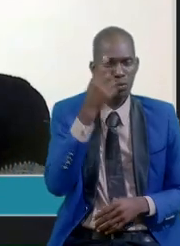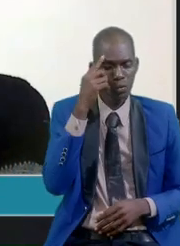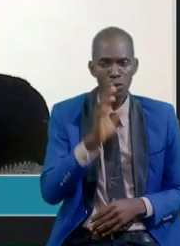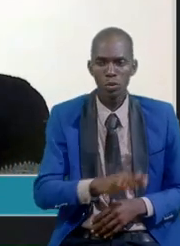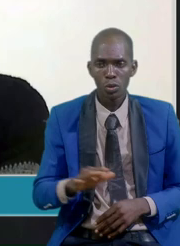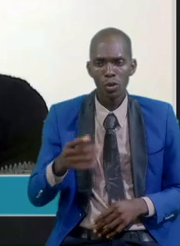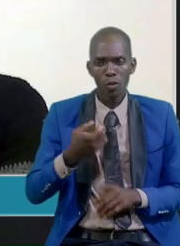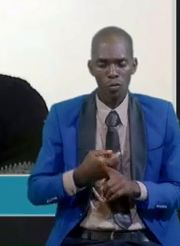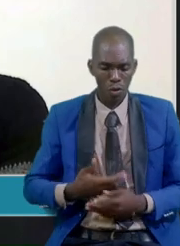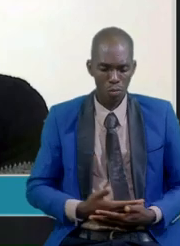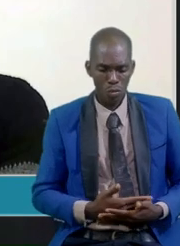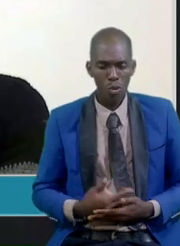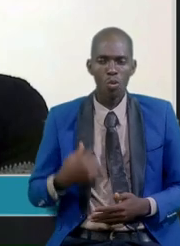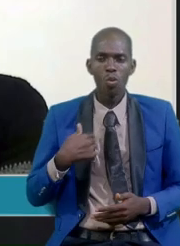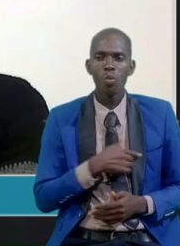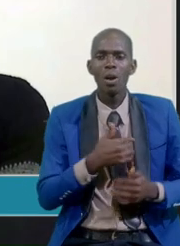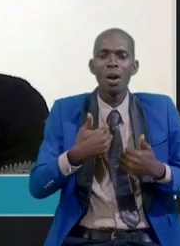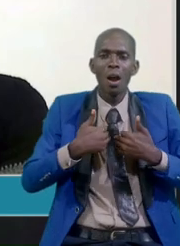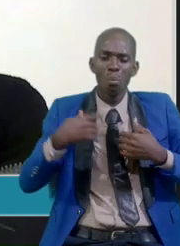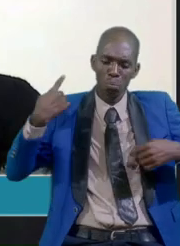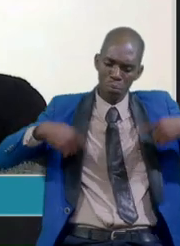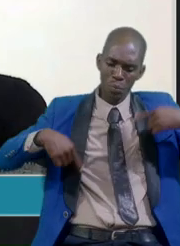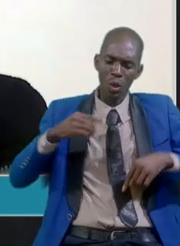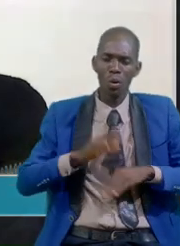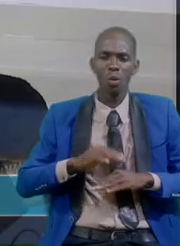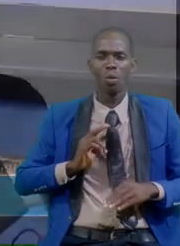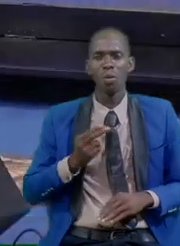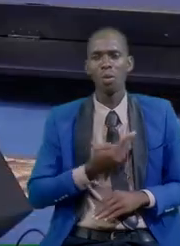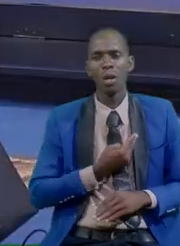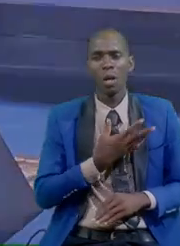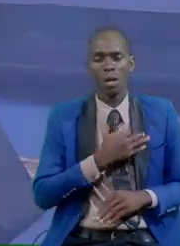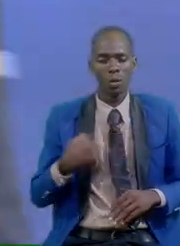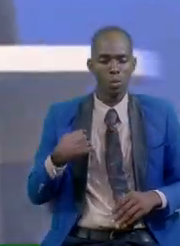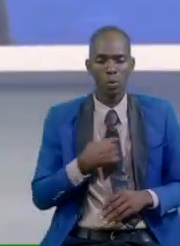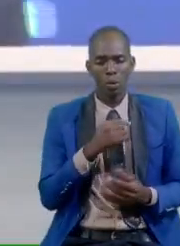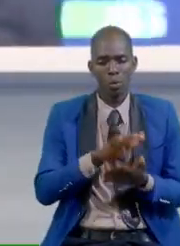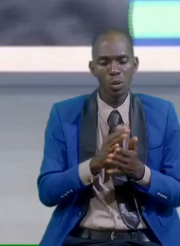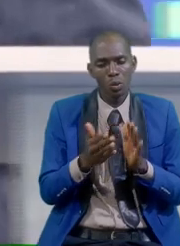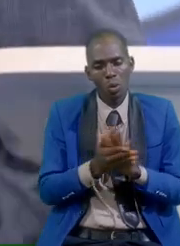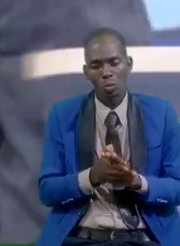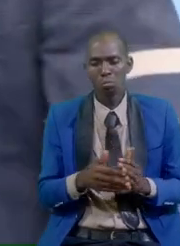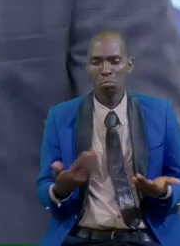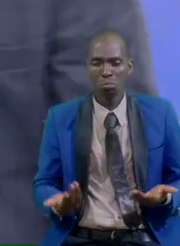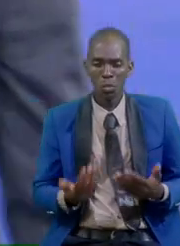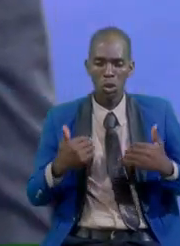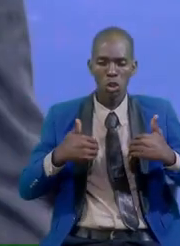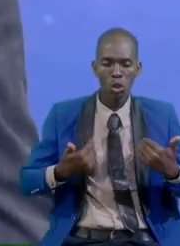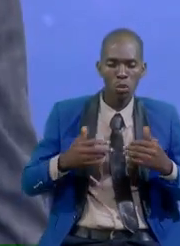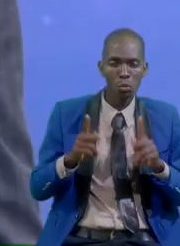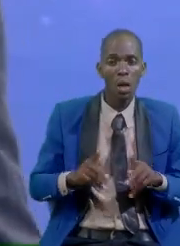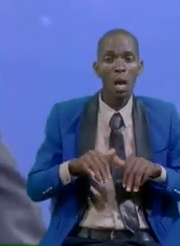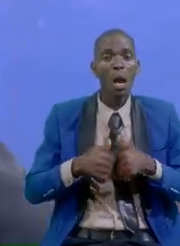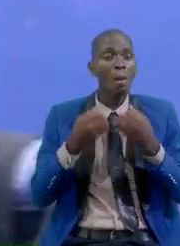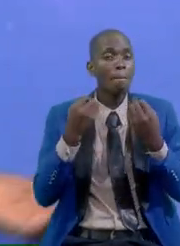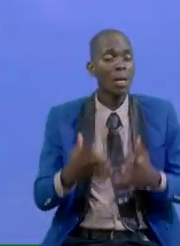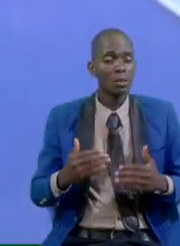we have stripes upon us. And then we become teenagers, and how many teenagers and the hospital